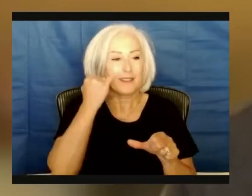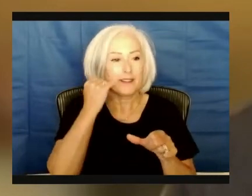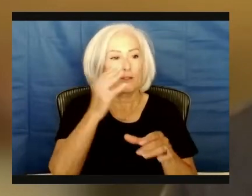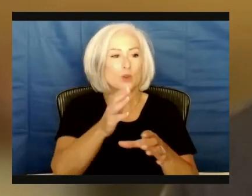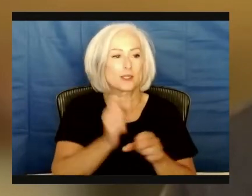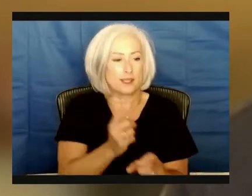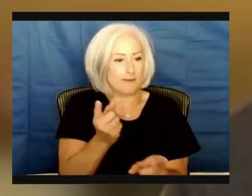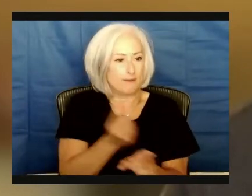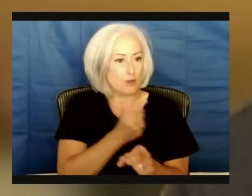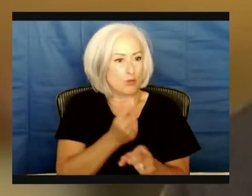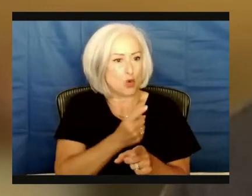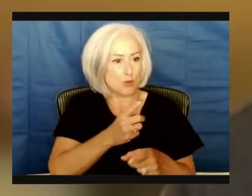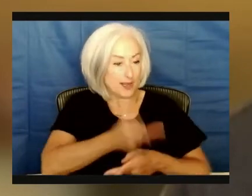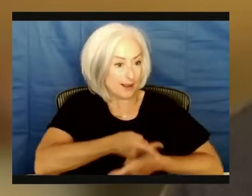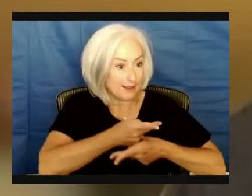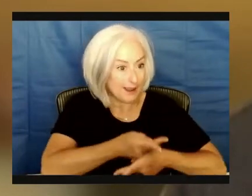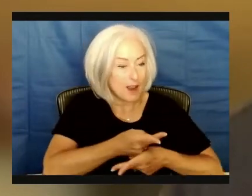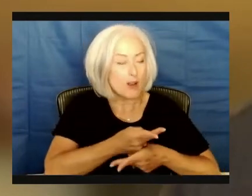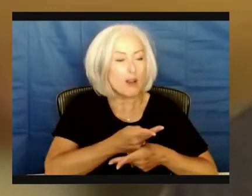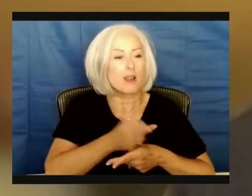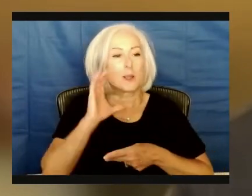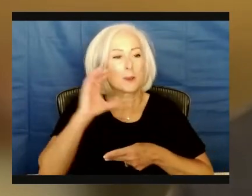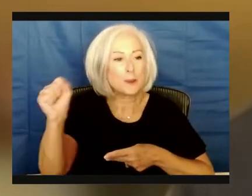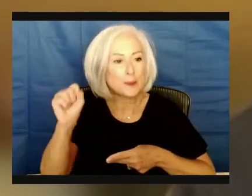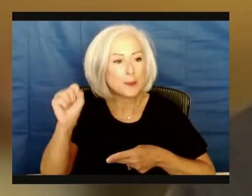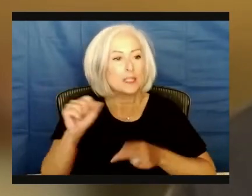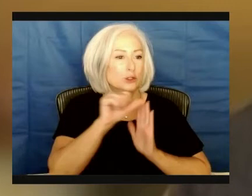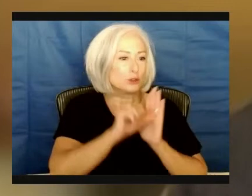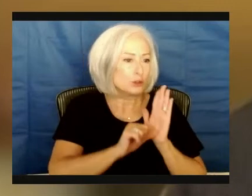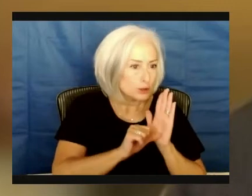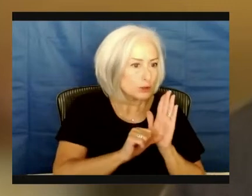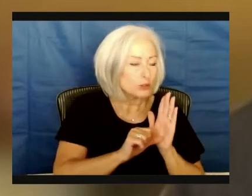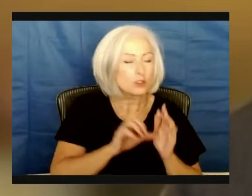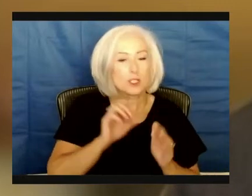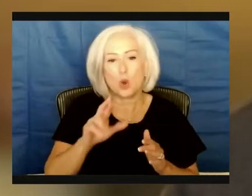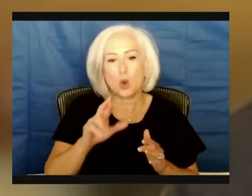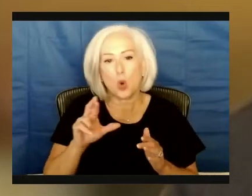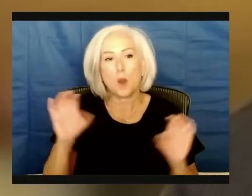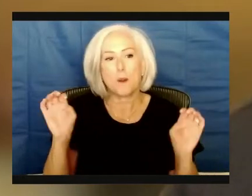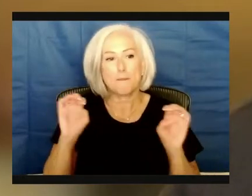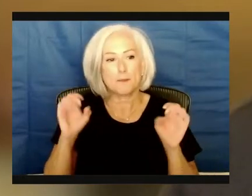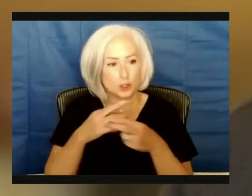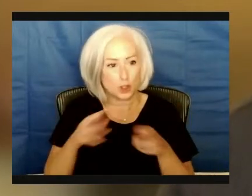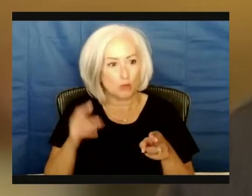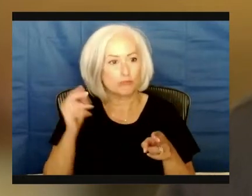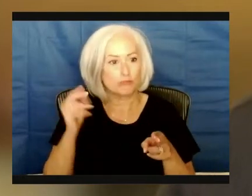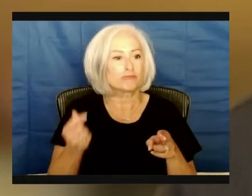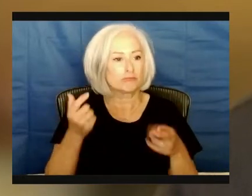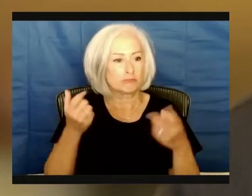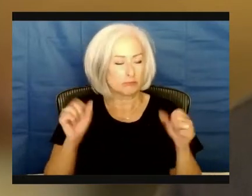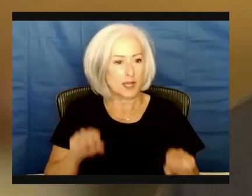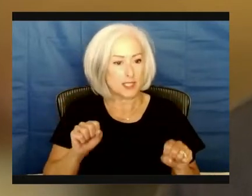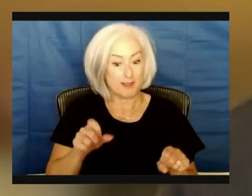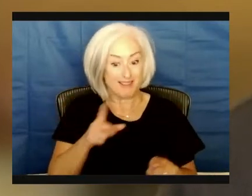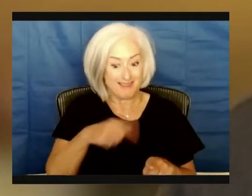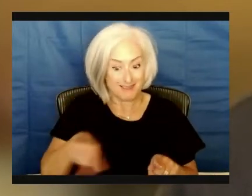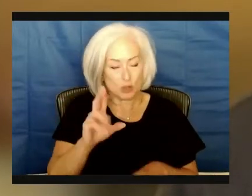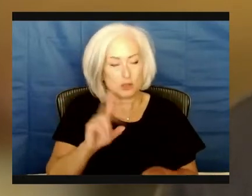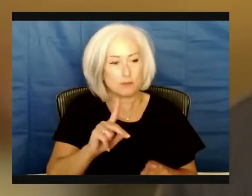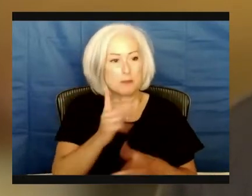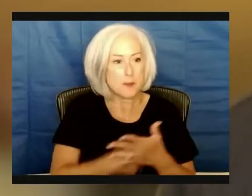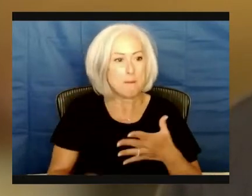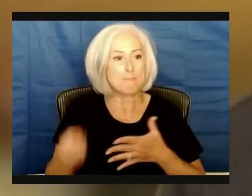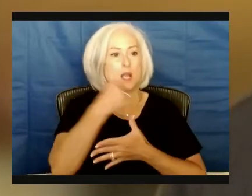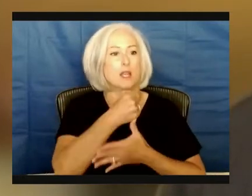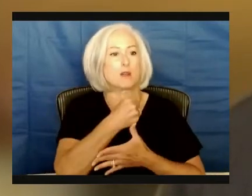given that they can get to a trauma center and an OR as quickly as possible. Those patients are prioritized. And as Chief Manley